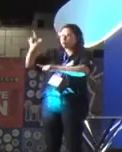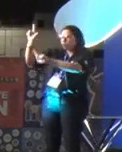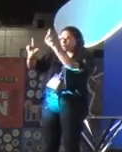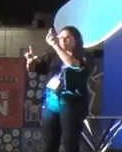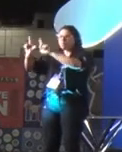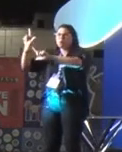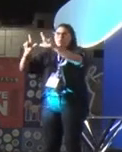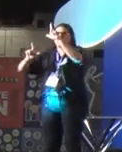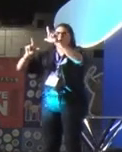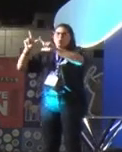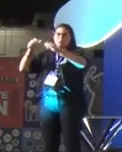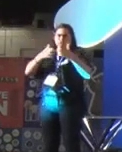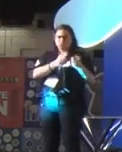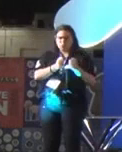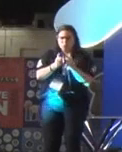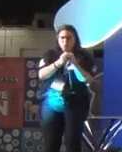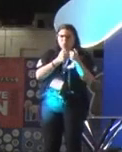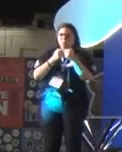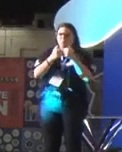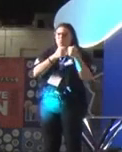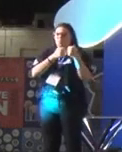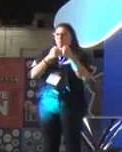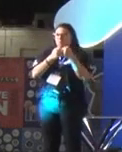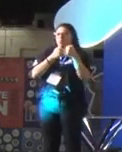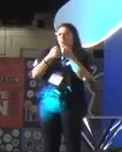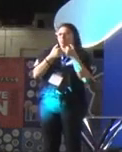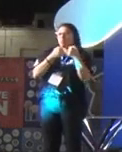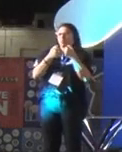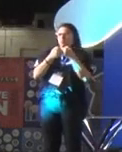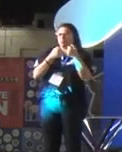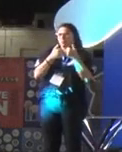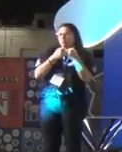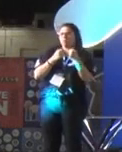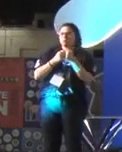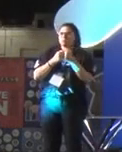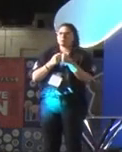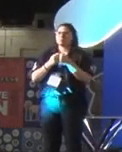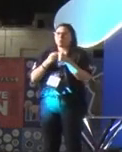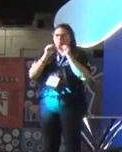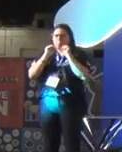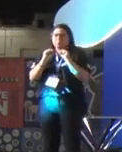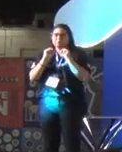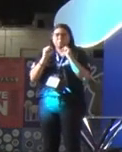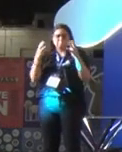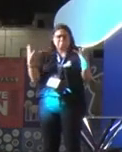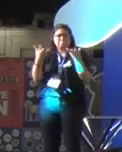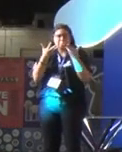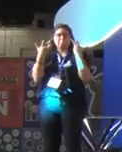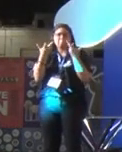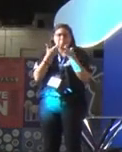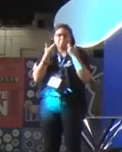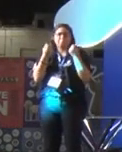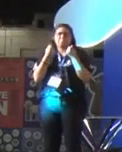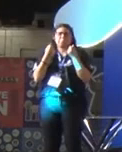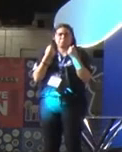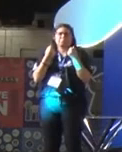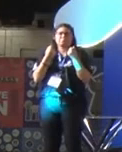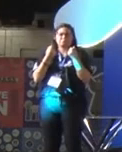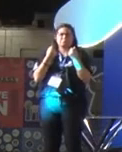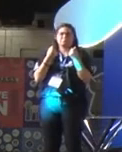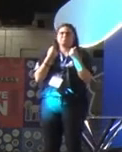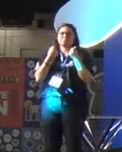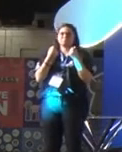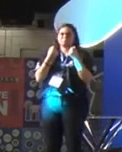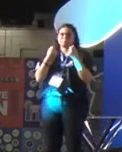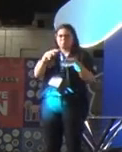particular. They can be narratively quite brilliant. They can place you right at the center of things, make